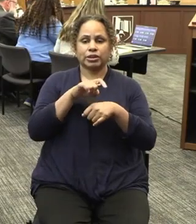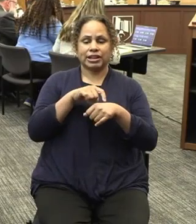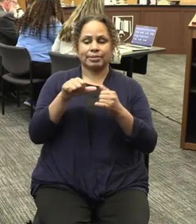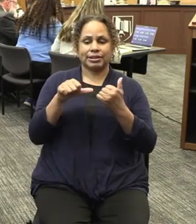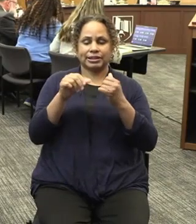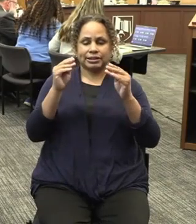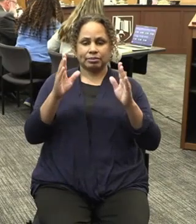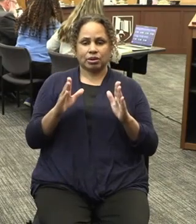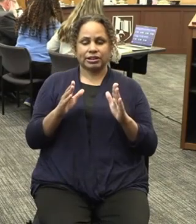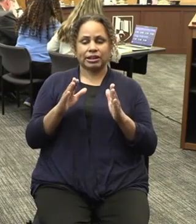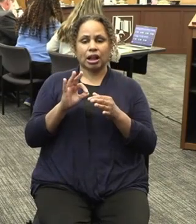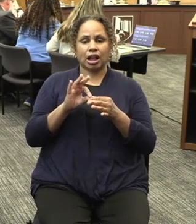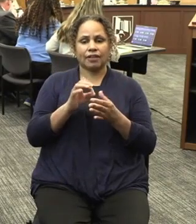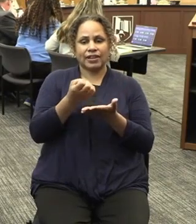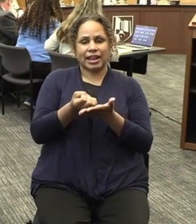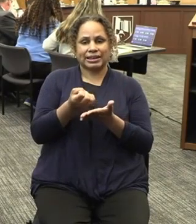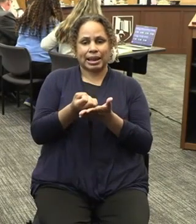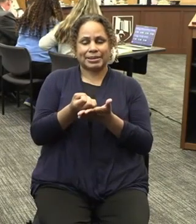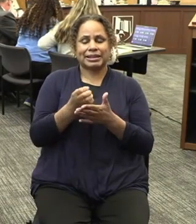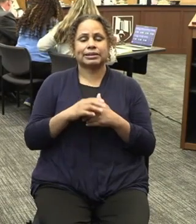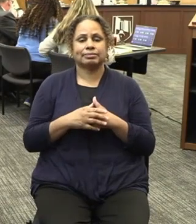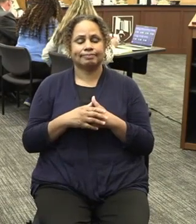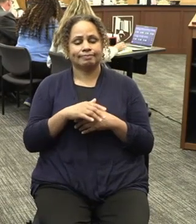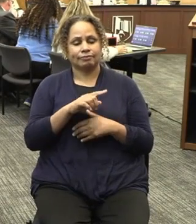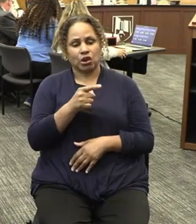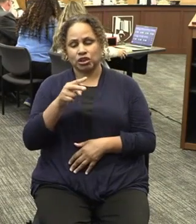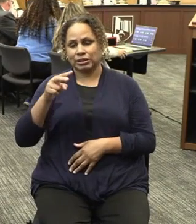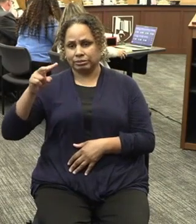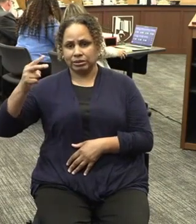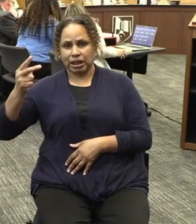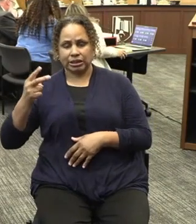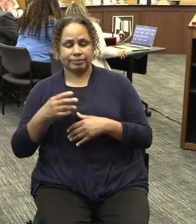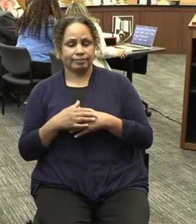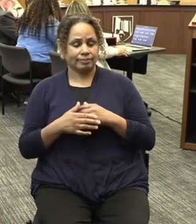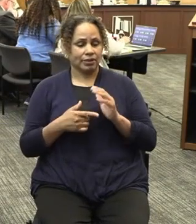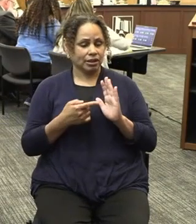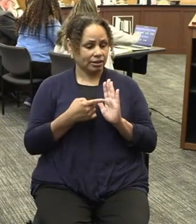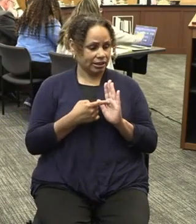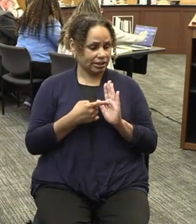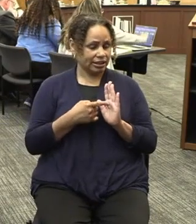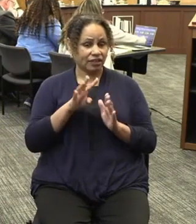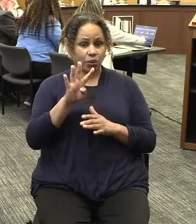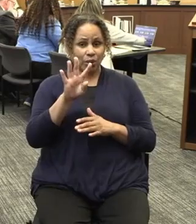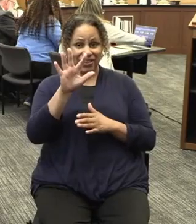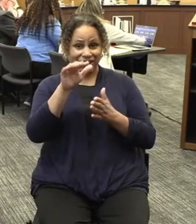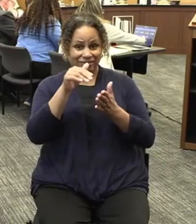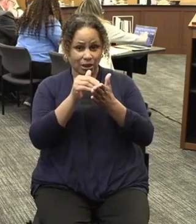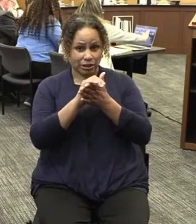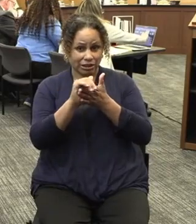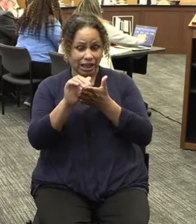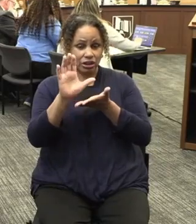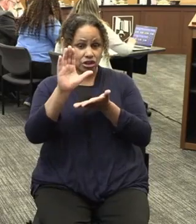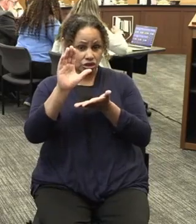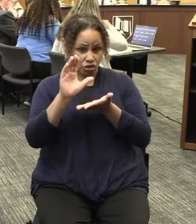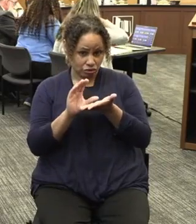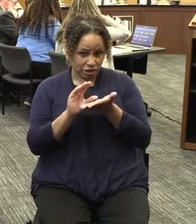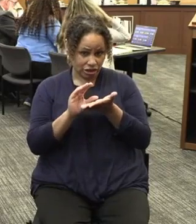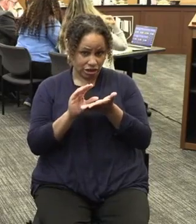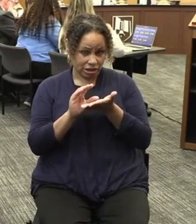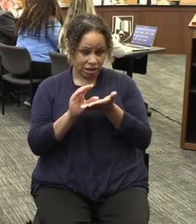of economics. So moved. Second. This is about a $45,000 savings from what it was to what it is